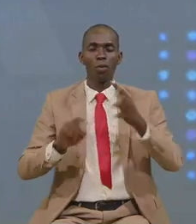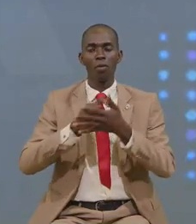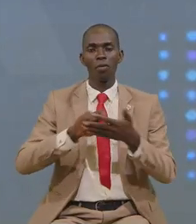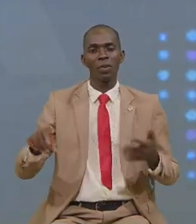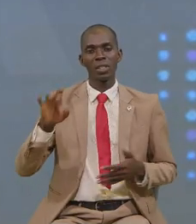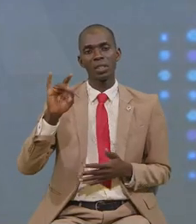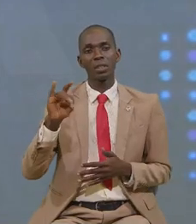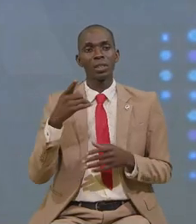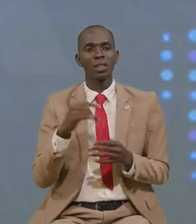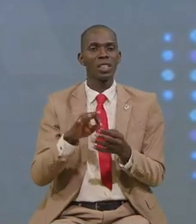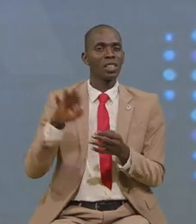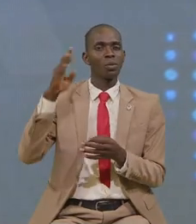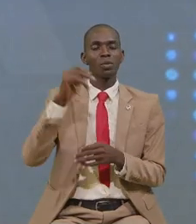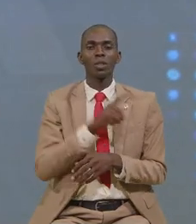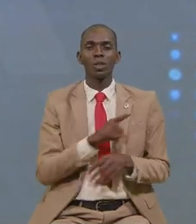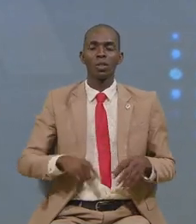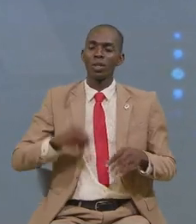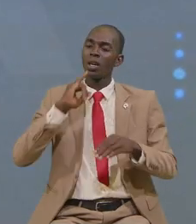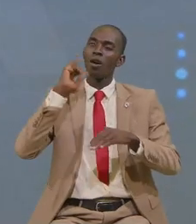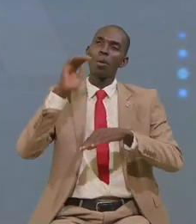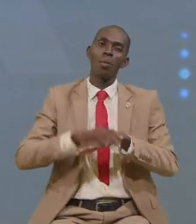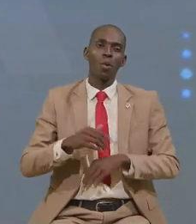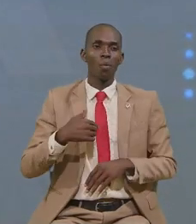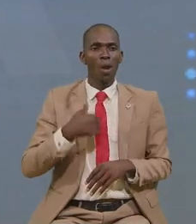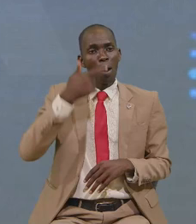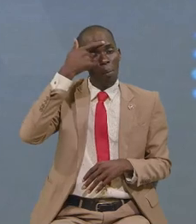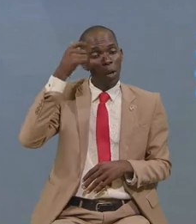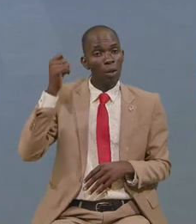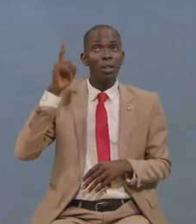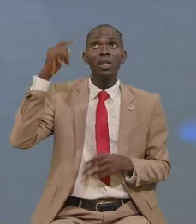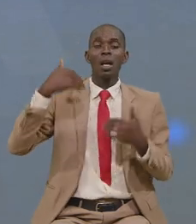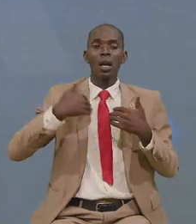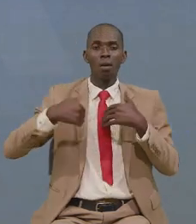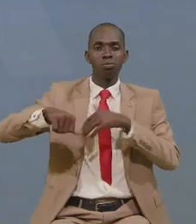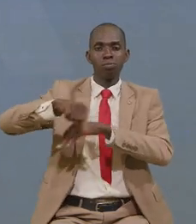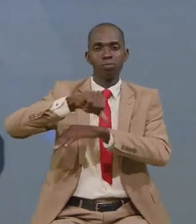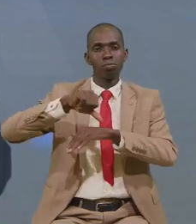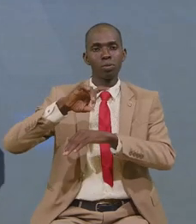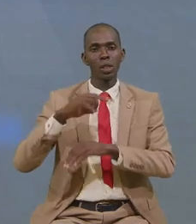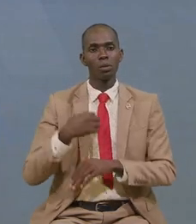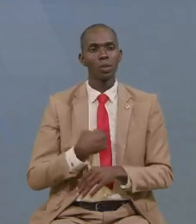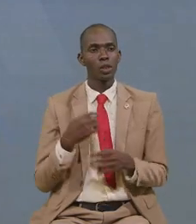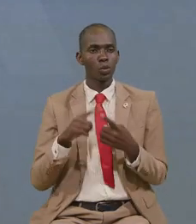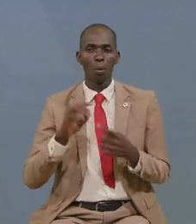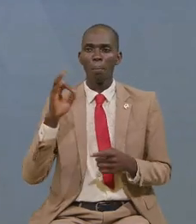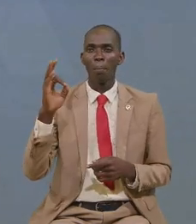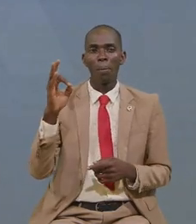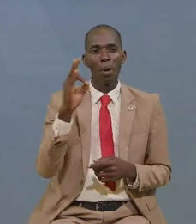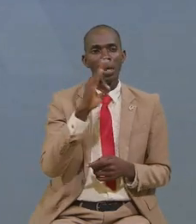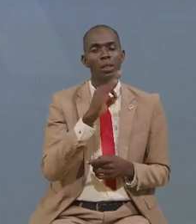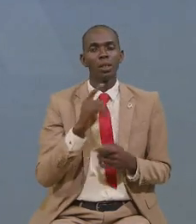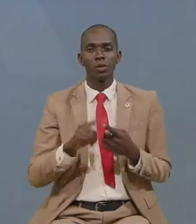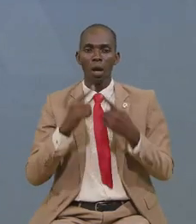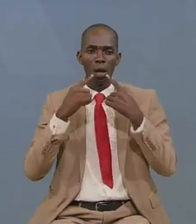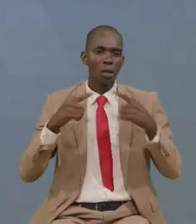Spirit of the Lord is upon me, because he has anointed me to preach, to proclaim came